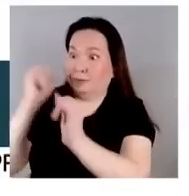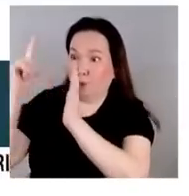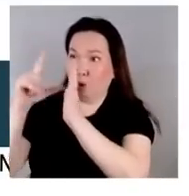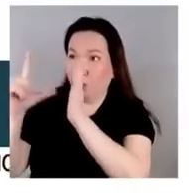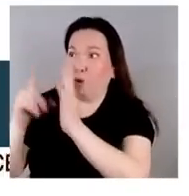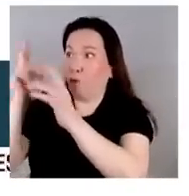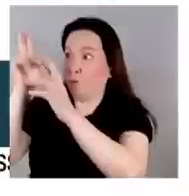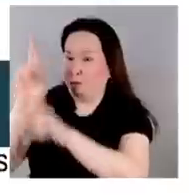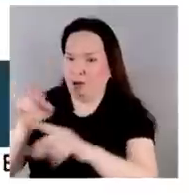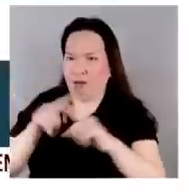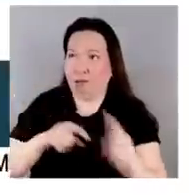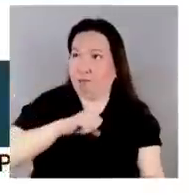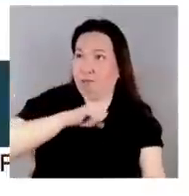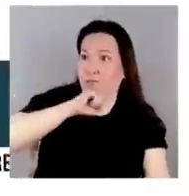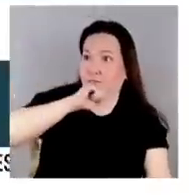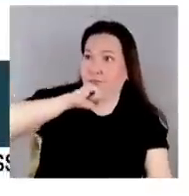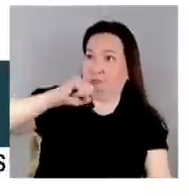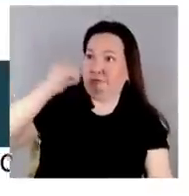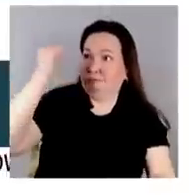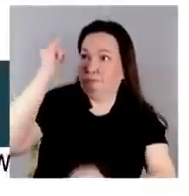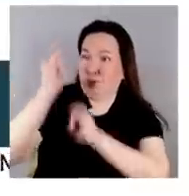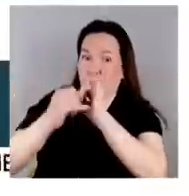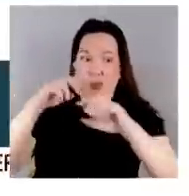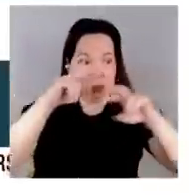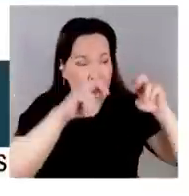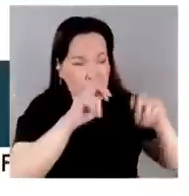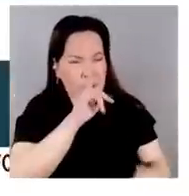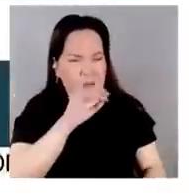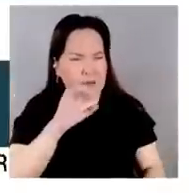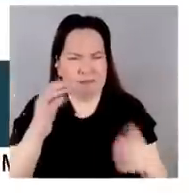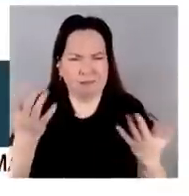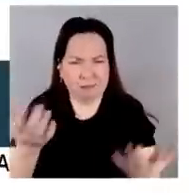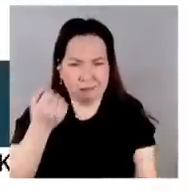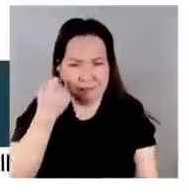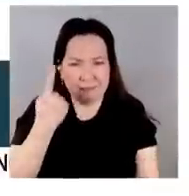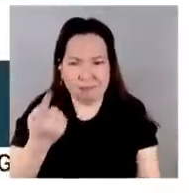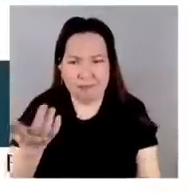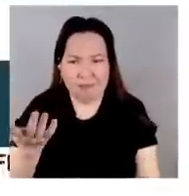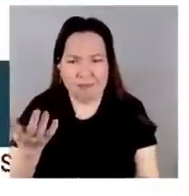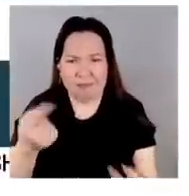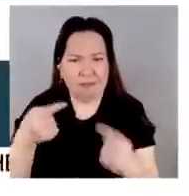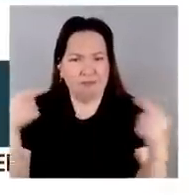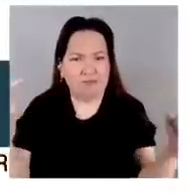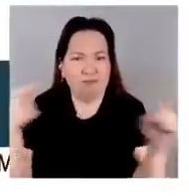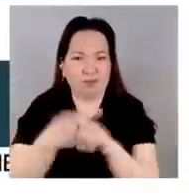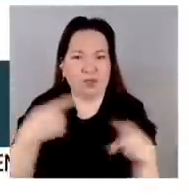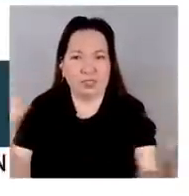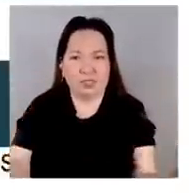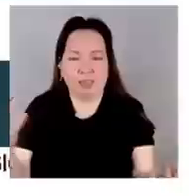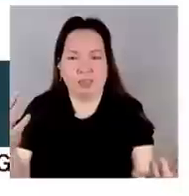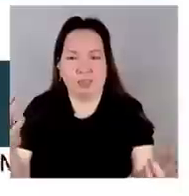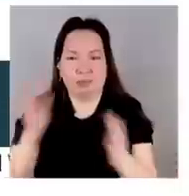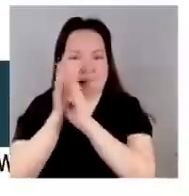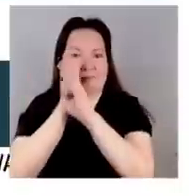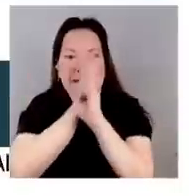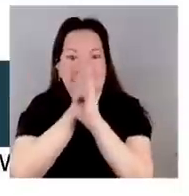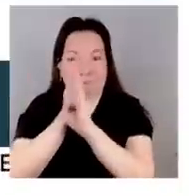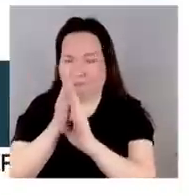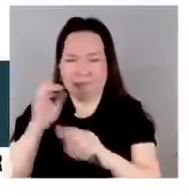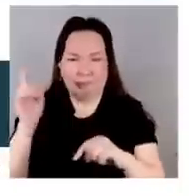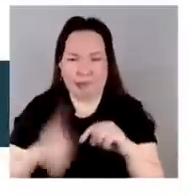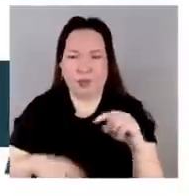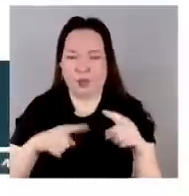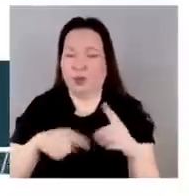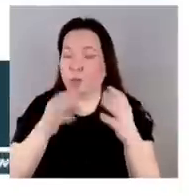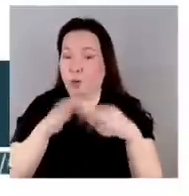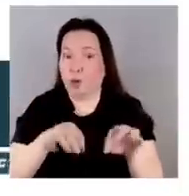same time simply just reject the accountability of the International Criminal Court. So, you know, I think it's really important that if the Marcos